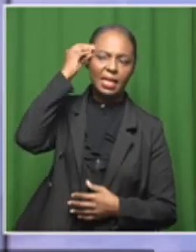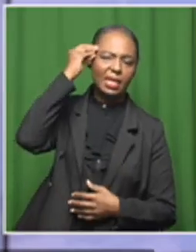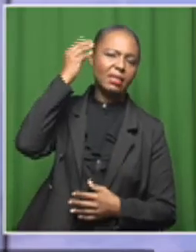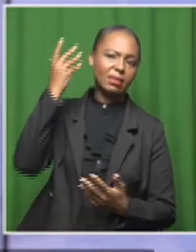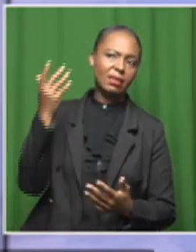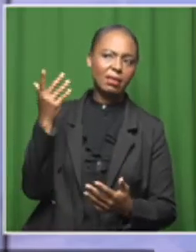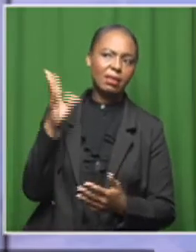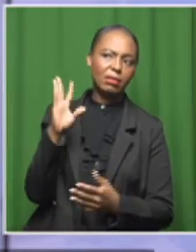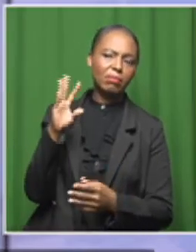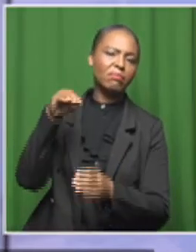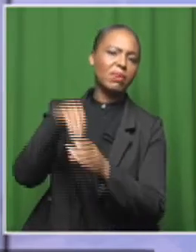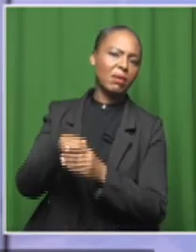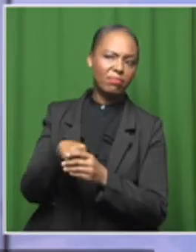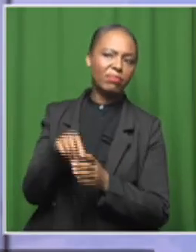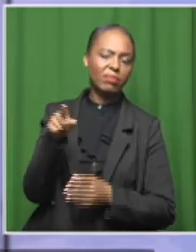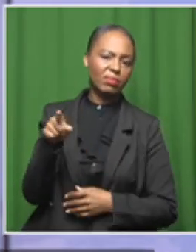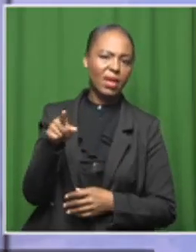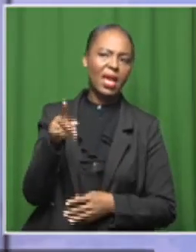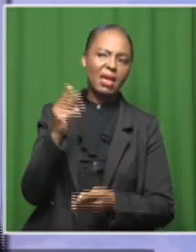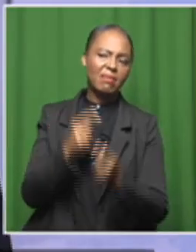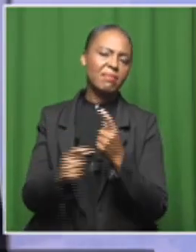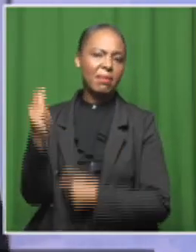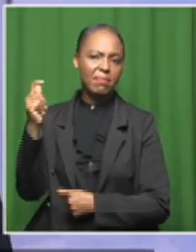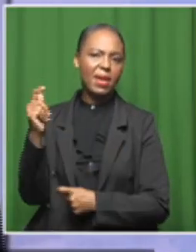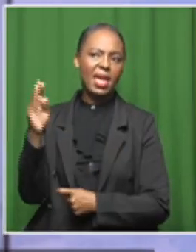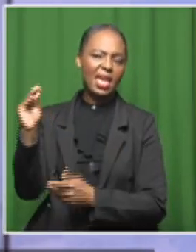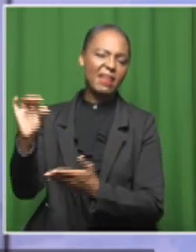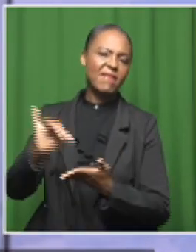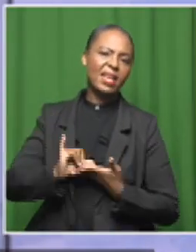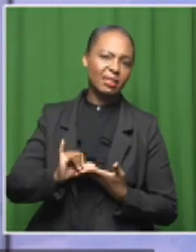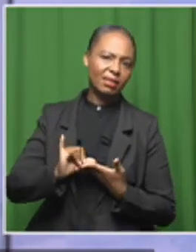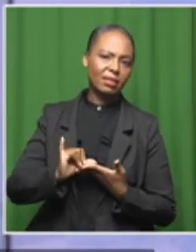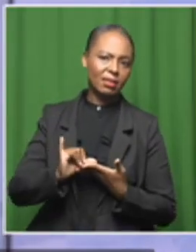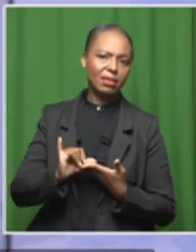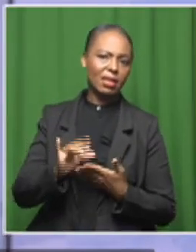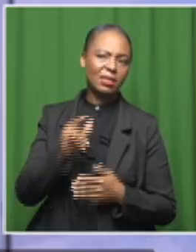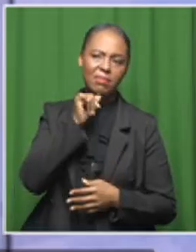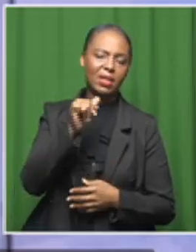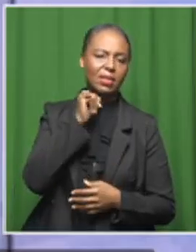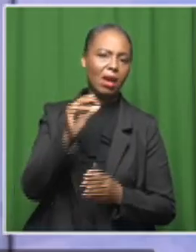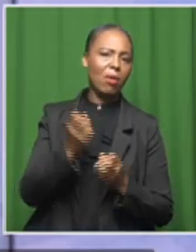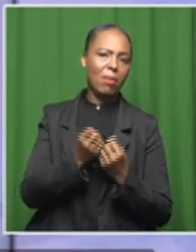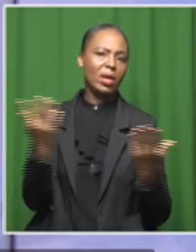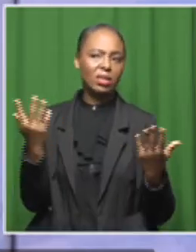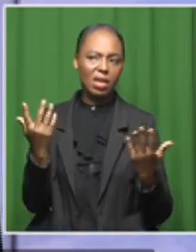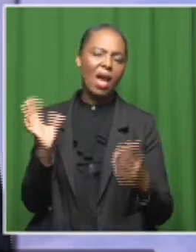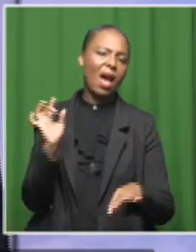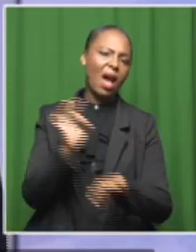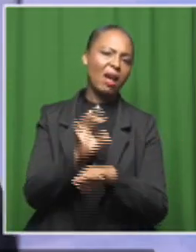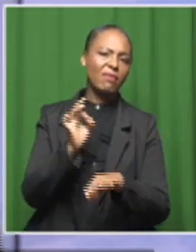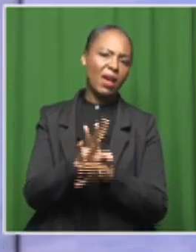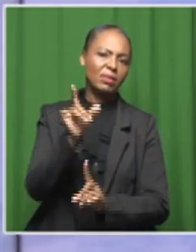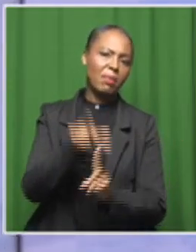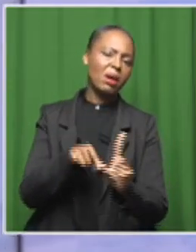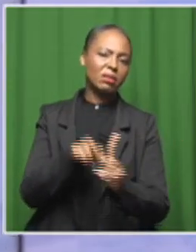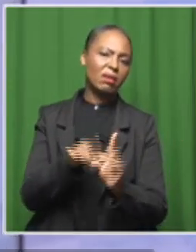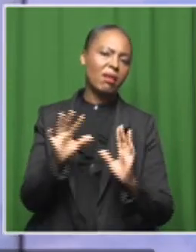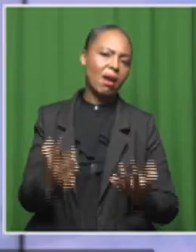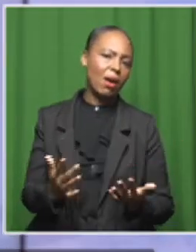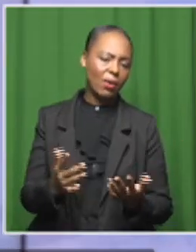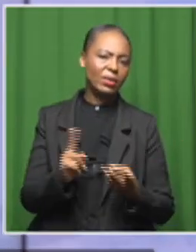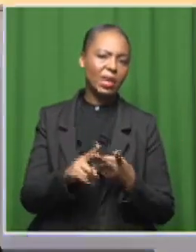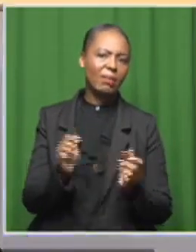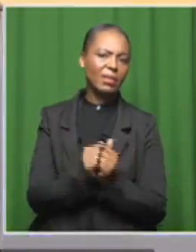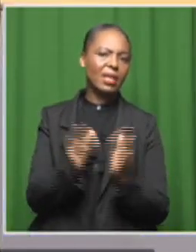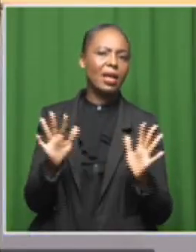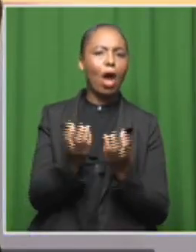the economy and invest, doesn't matter how much it is, what would be your advice, and how much can they start with? I